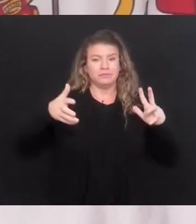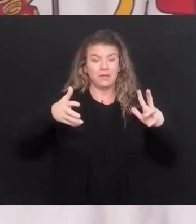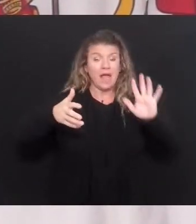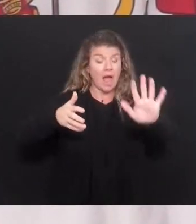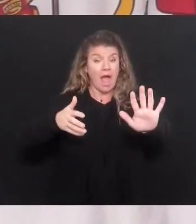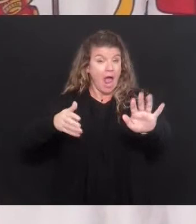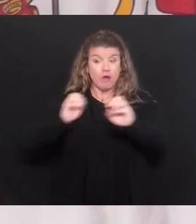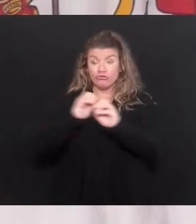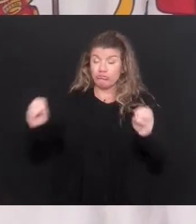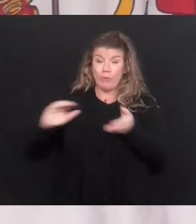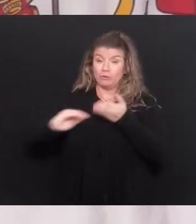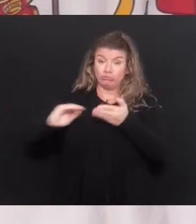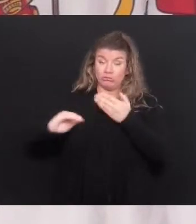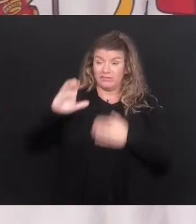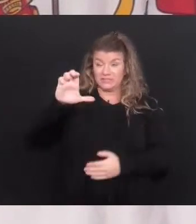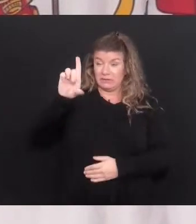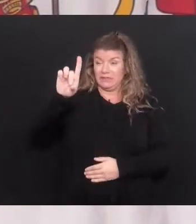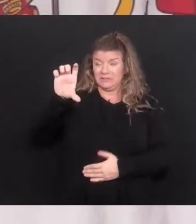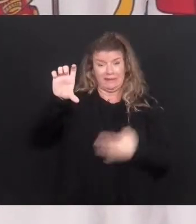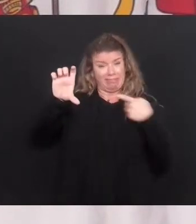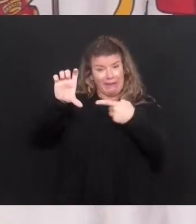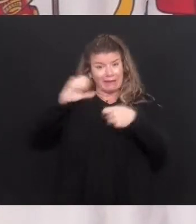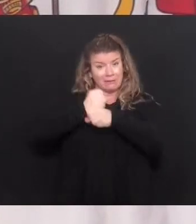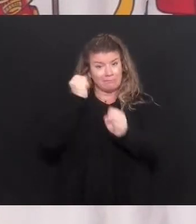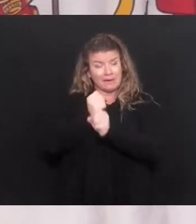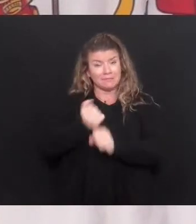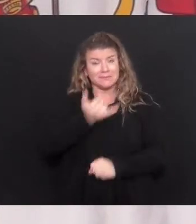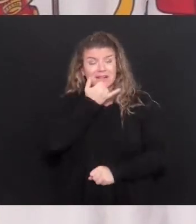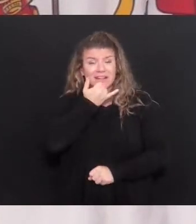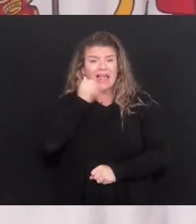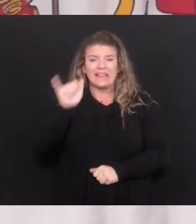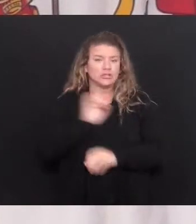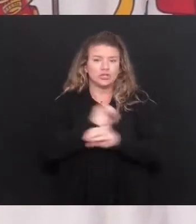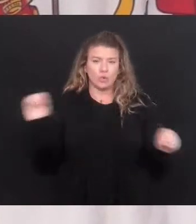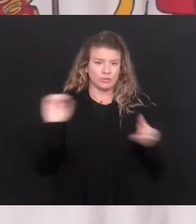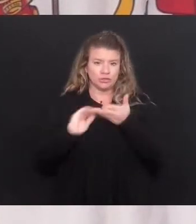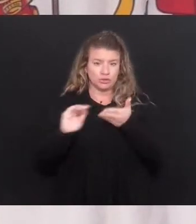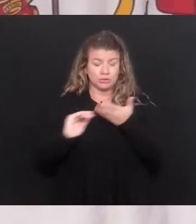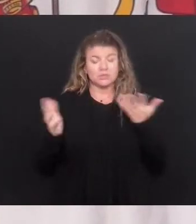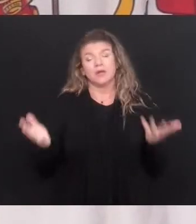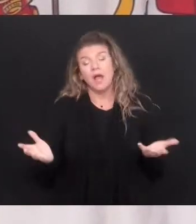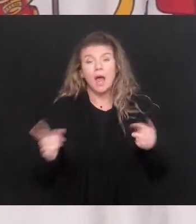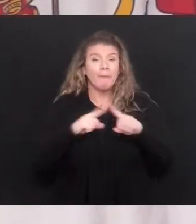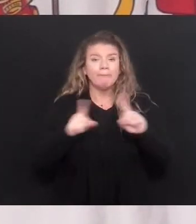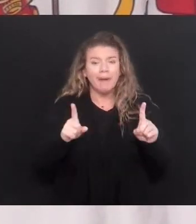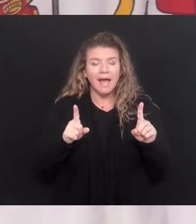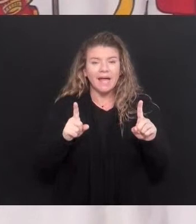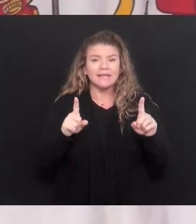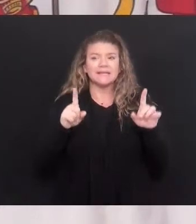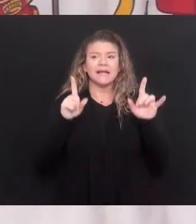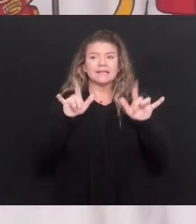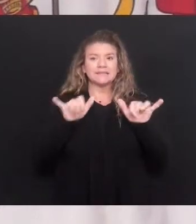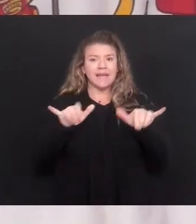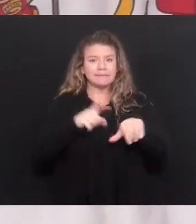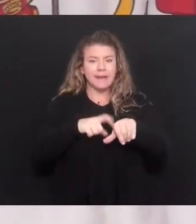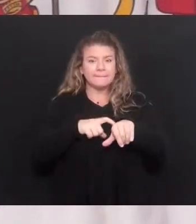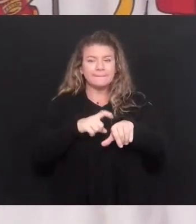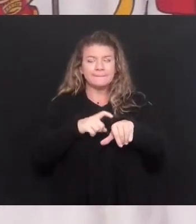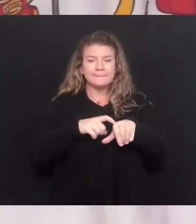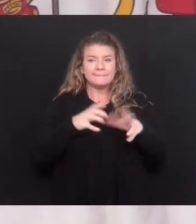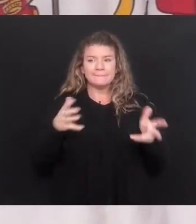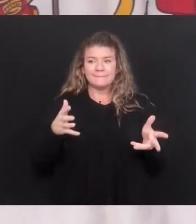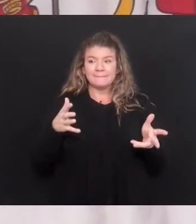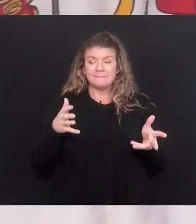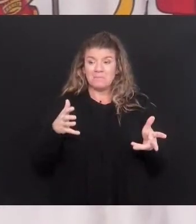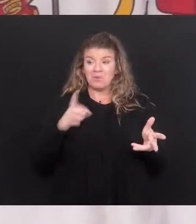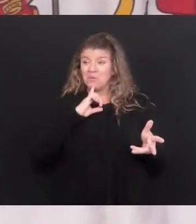for the CDC to screw this up. There's no excuse. But at the same time, the way I look at it, there's no